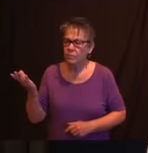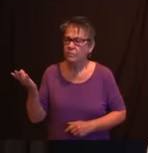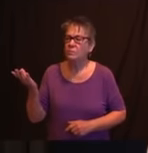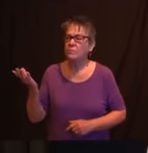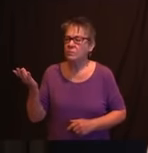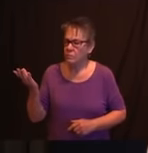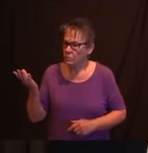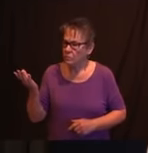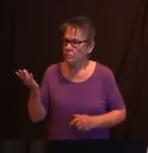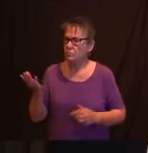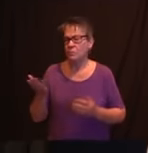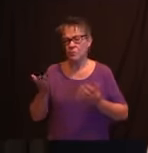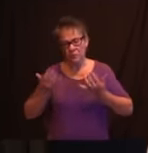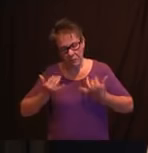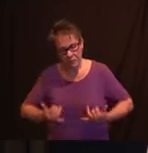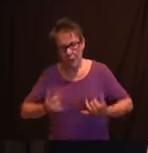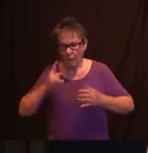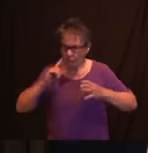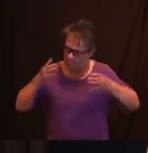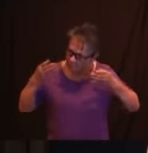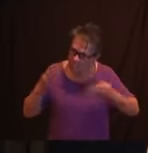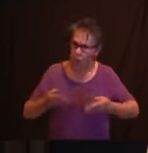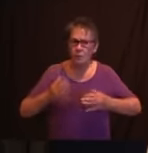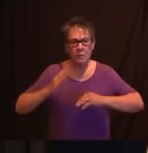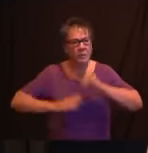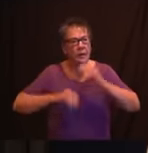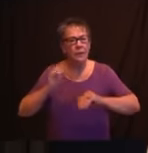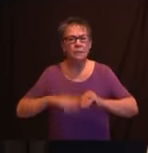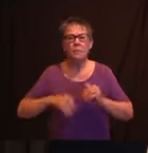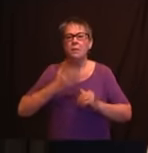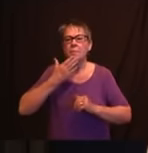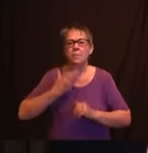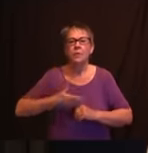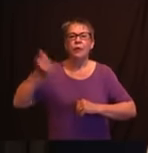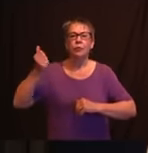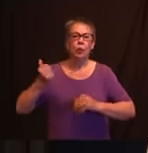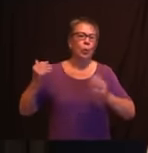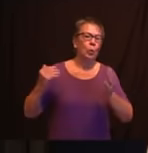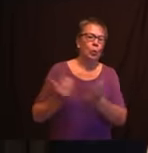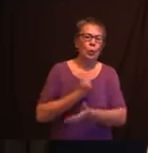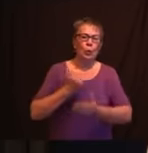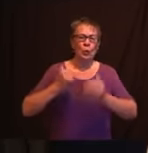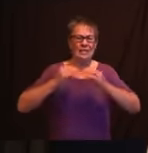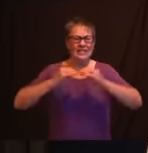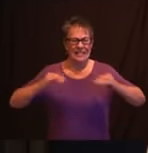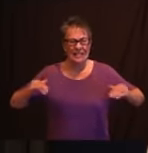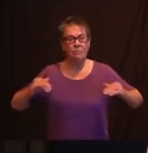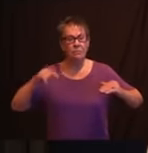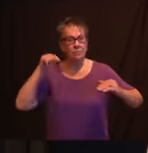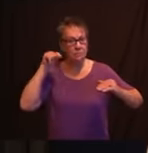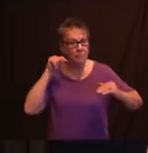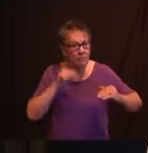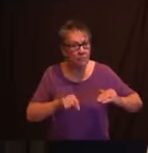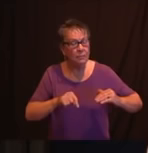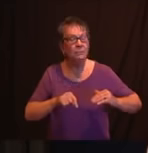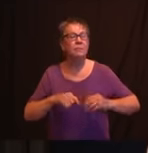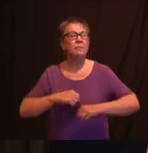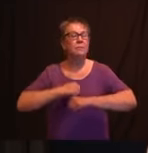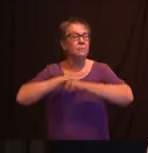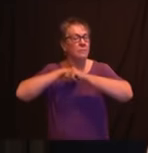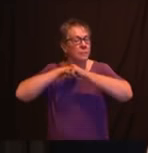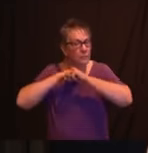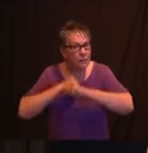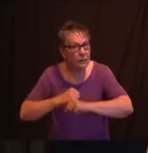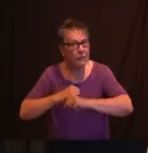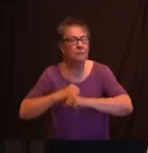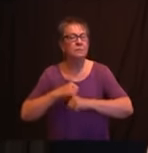values the lives, agency, and personhood of those who depend on round-the-clock nursing care while supporting the critical